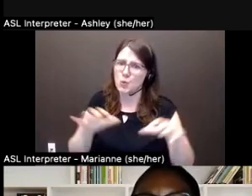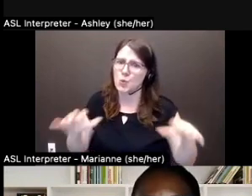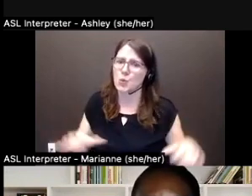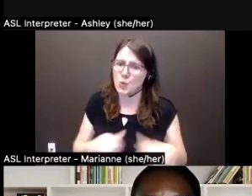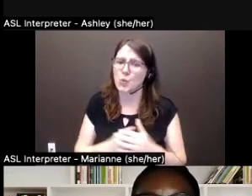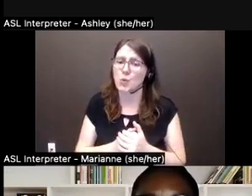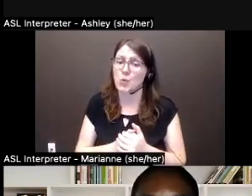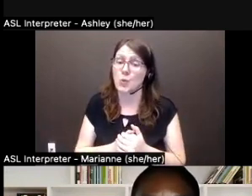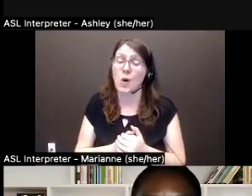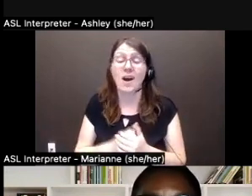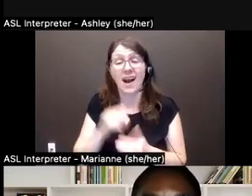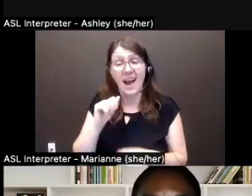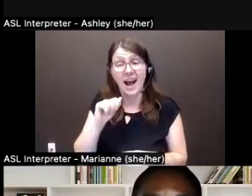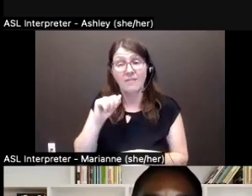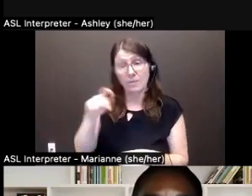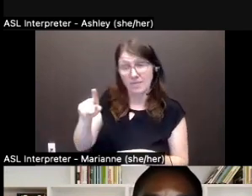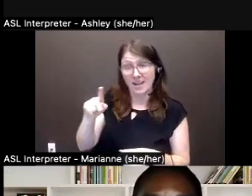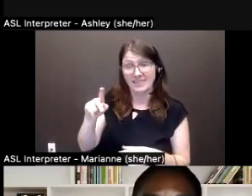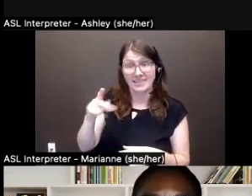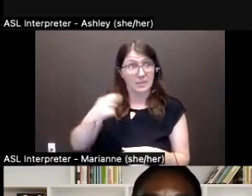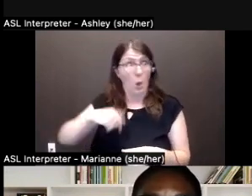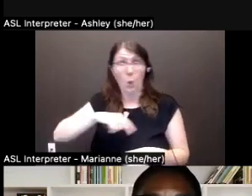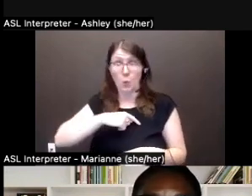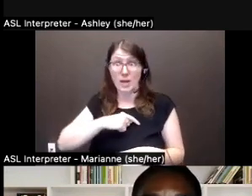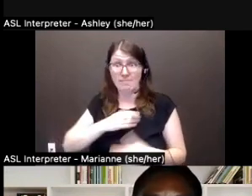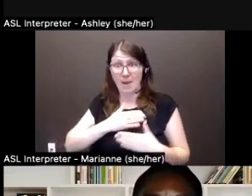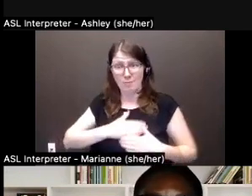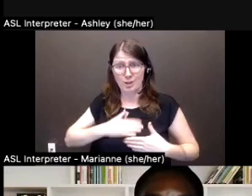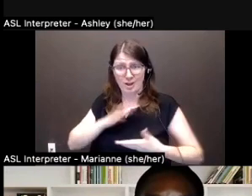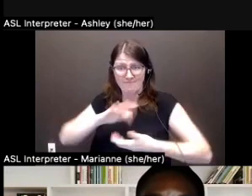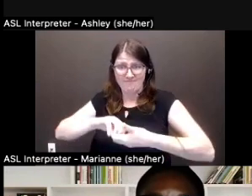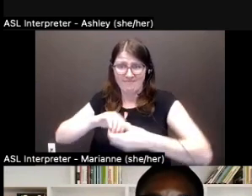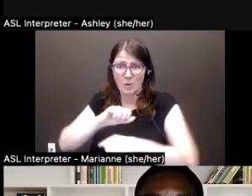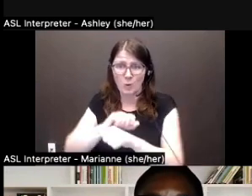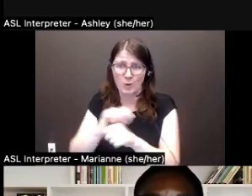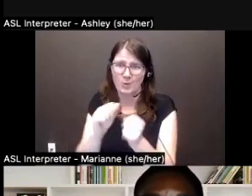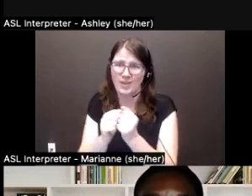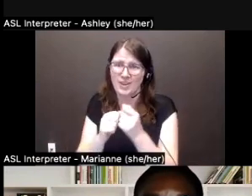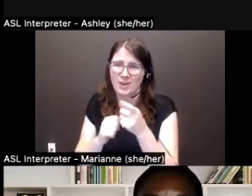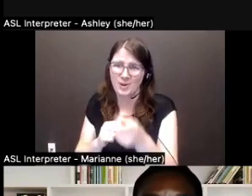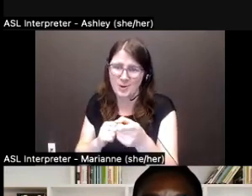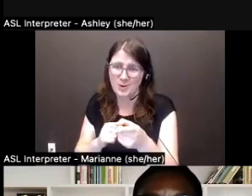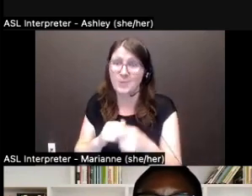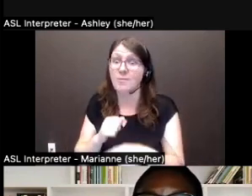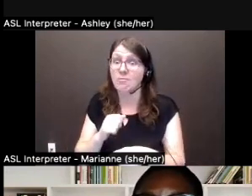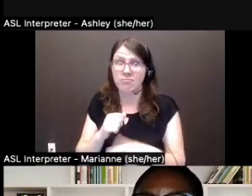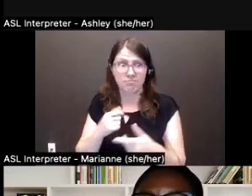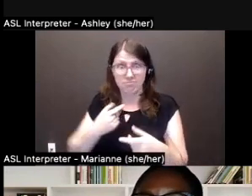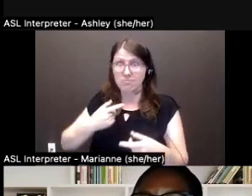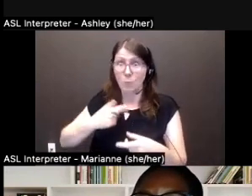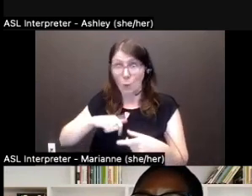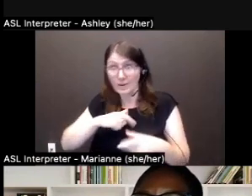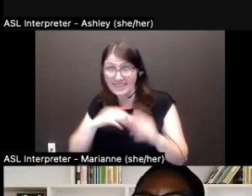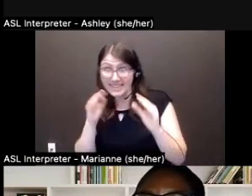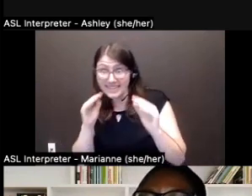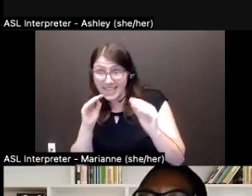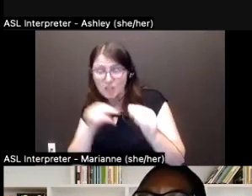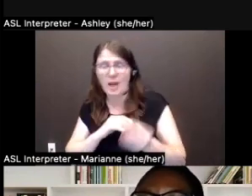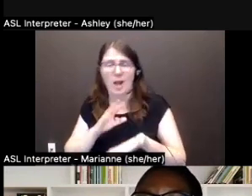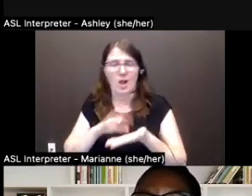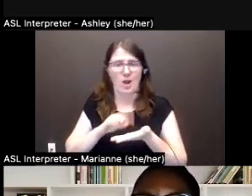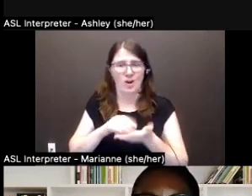working with you as well. We've learned a lot. So it's been a two-way learning channel for us. I love that you started with fear.